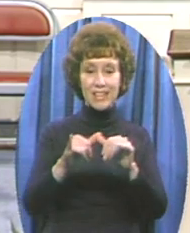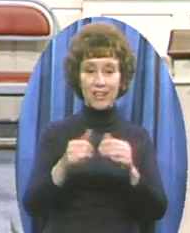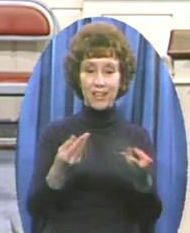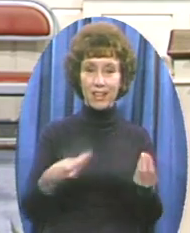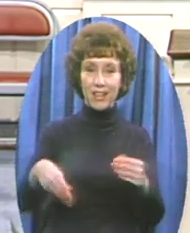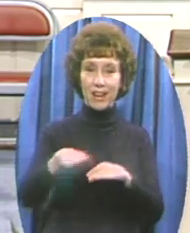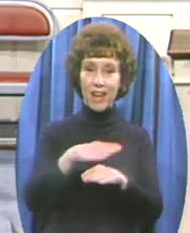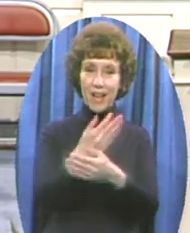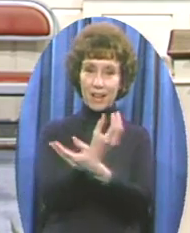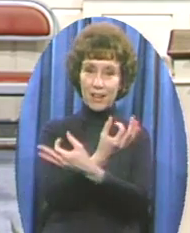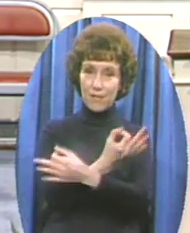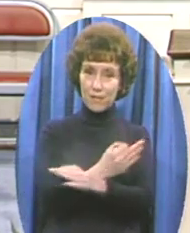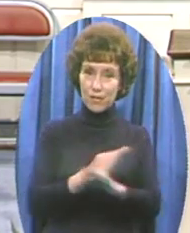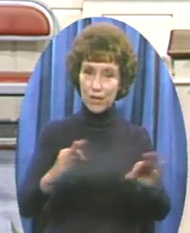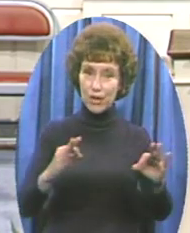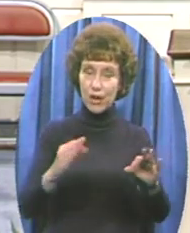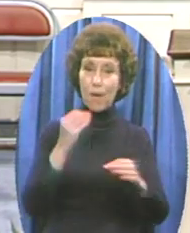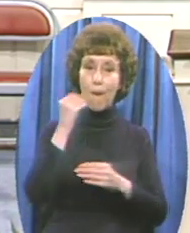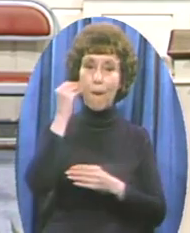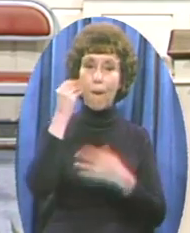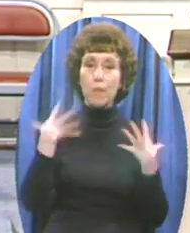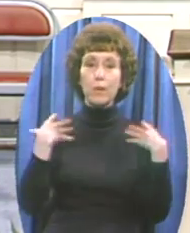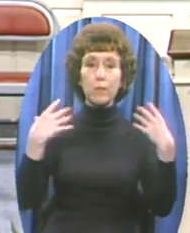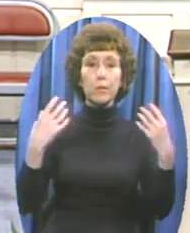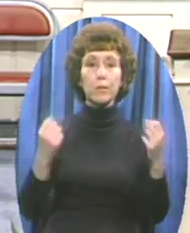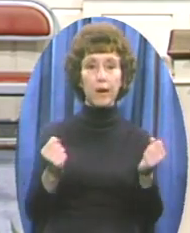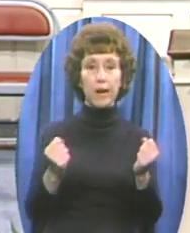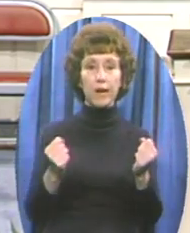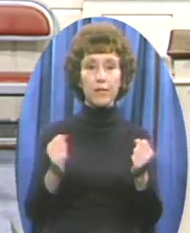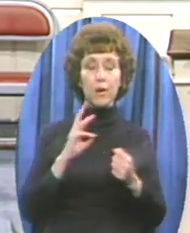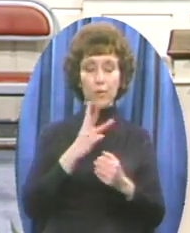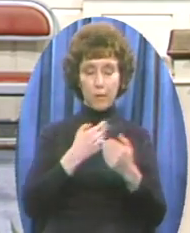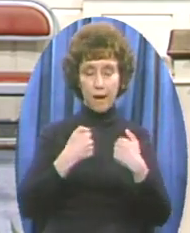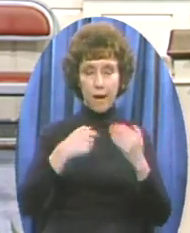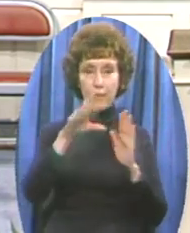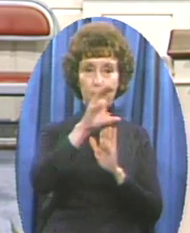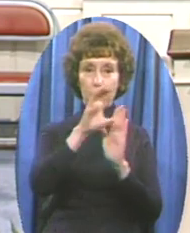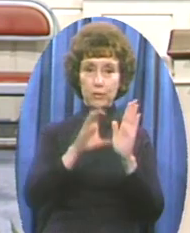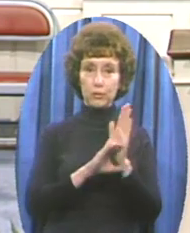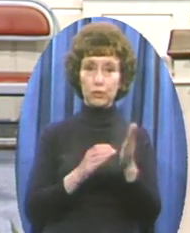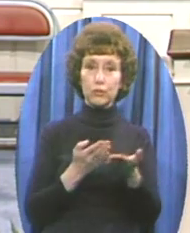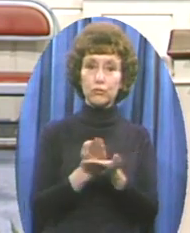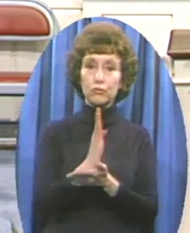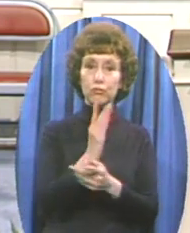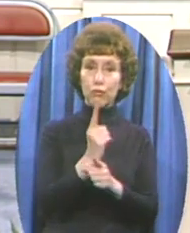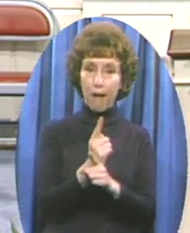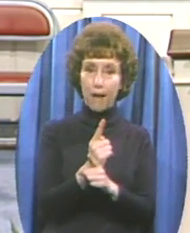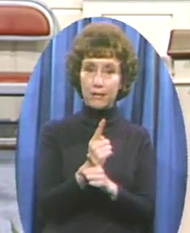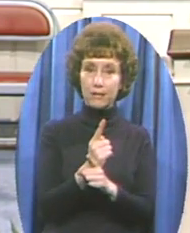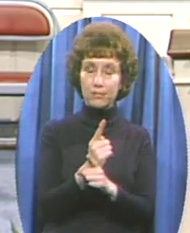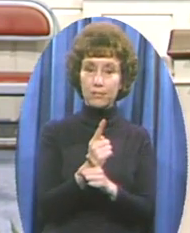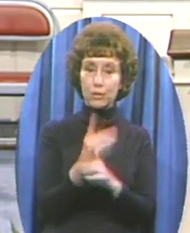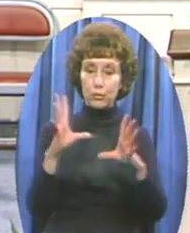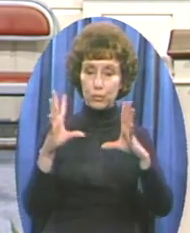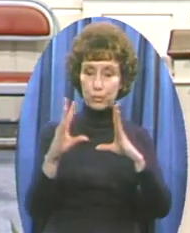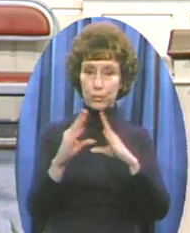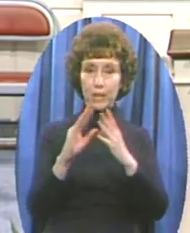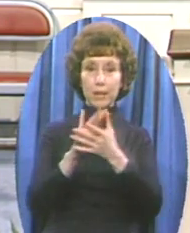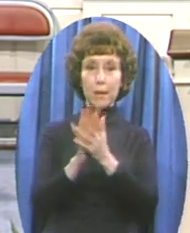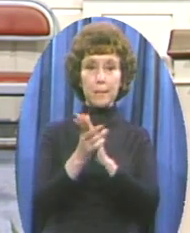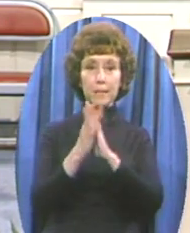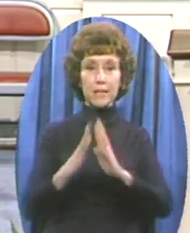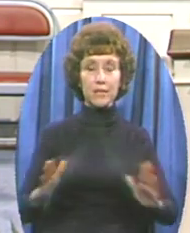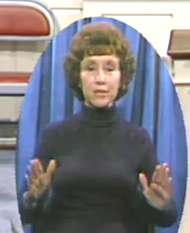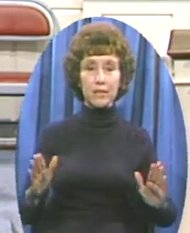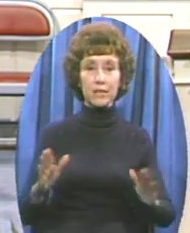free and the home of the brave. And we have the constitutional right to assemble peaceably and